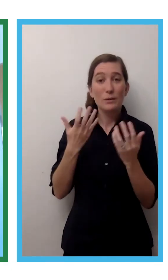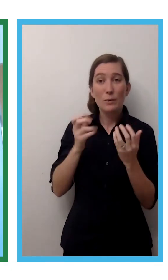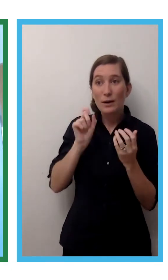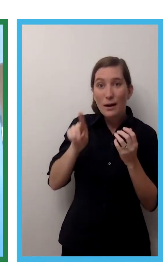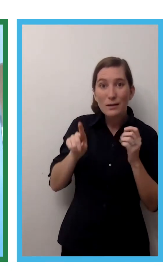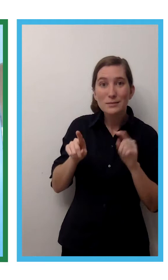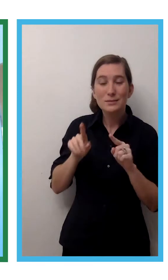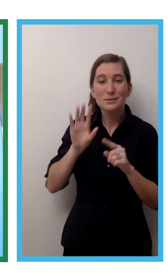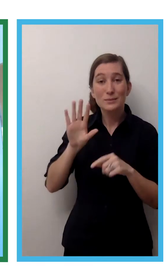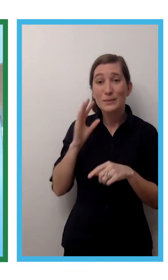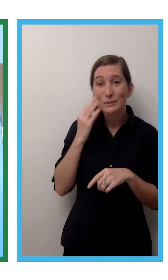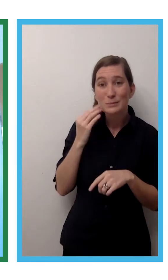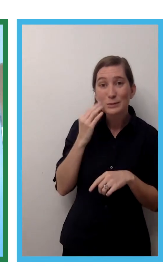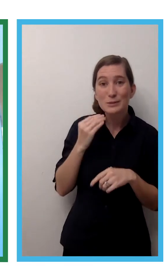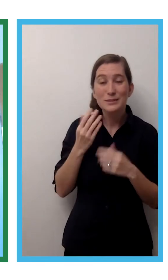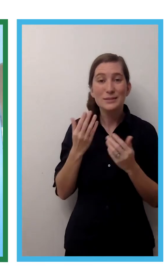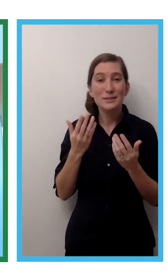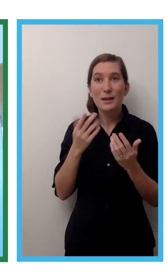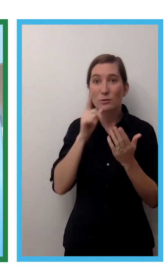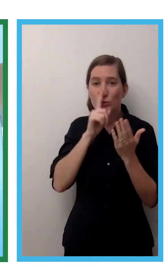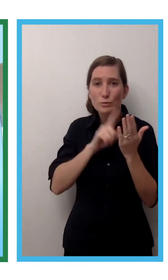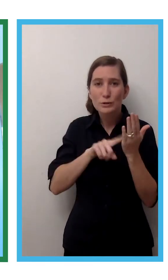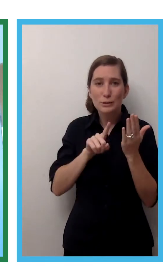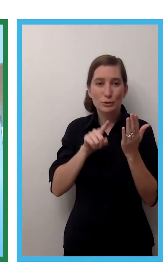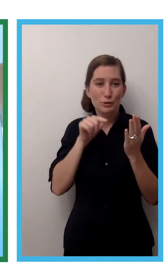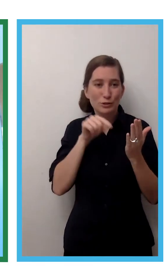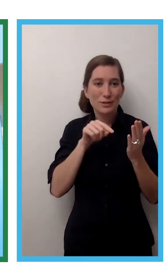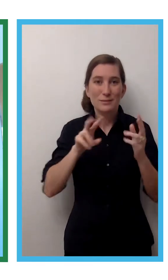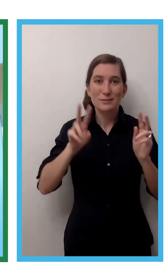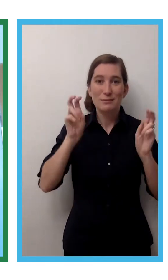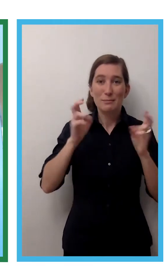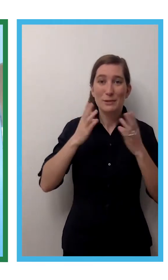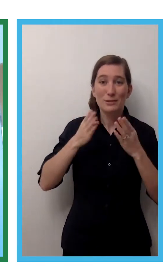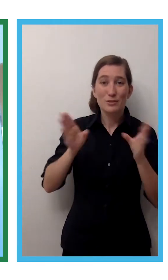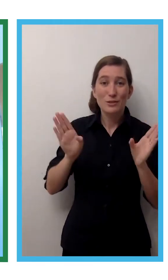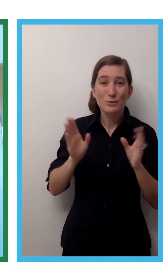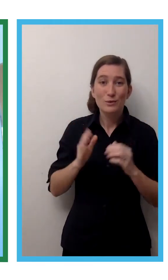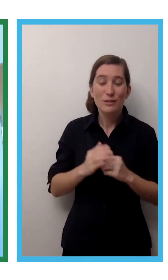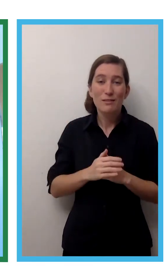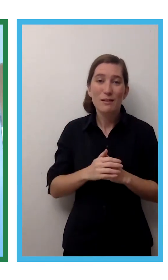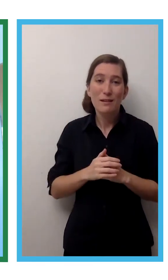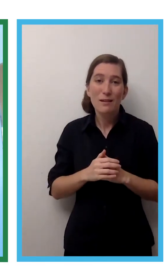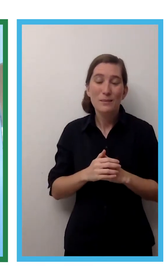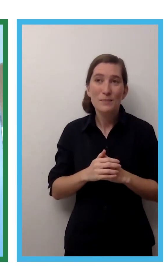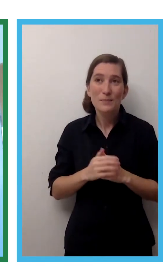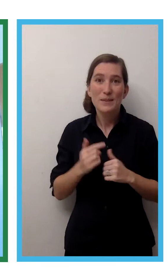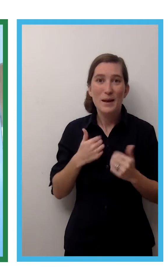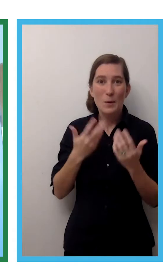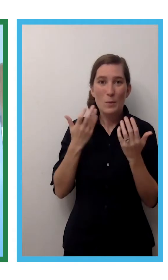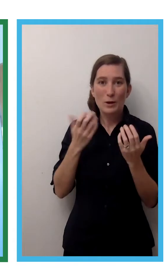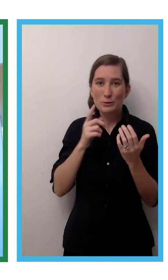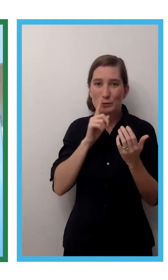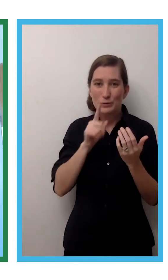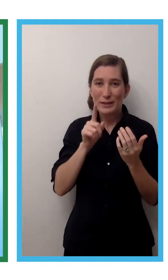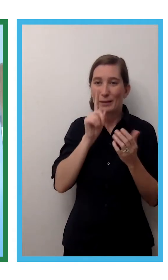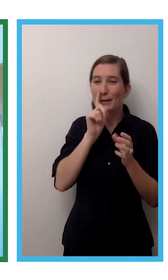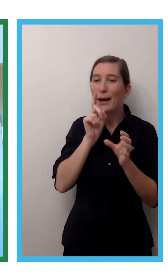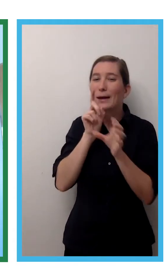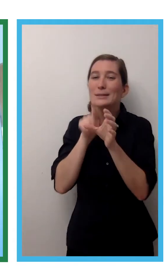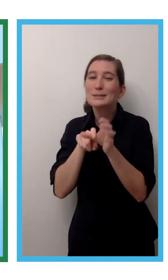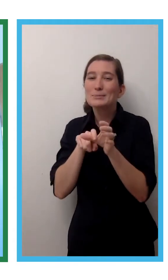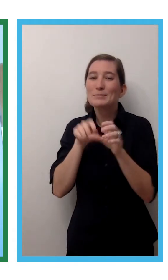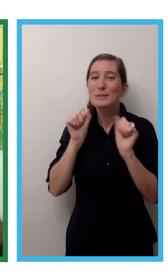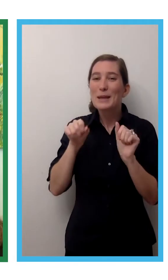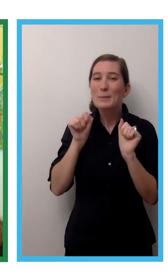general and sort of tap from your expertise in that area. And so I want to start with, why is